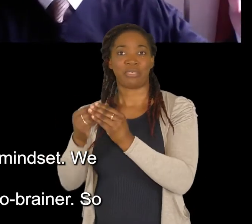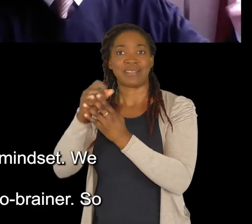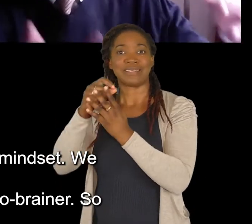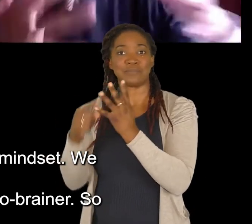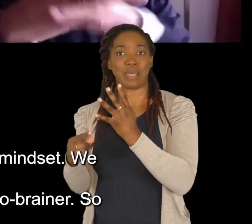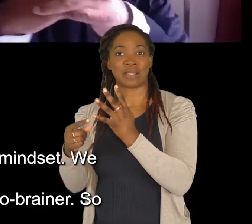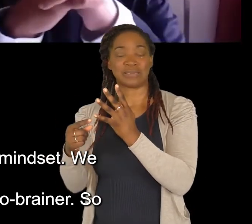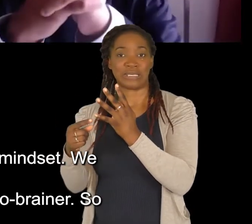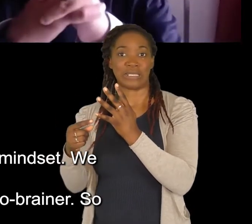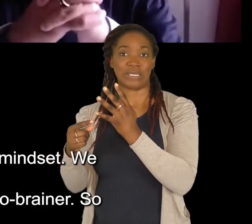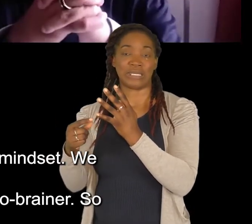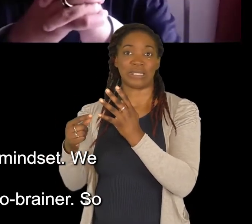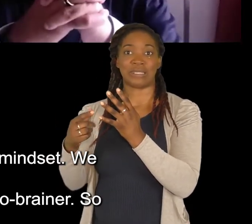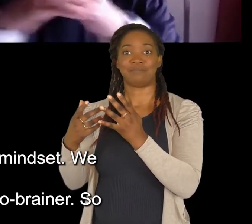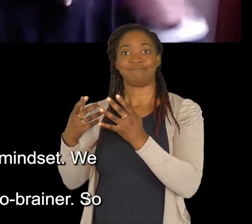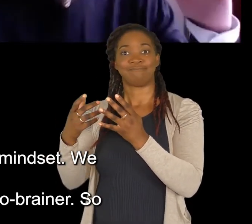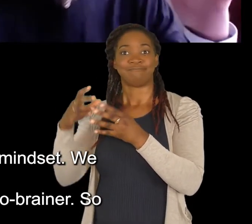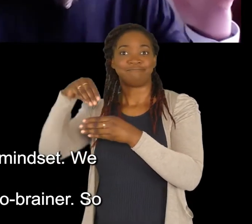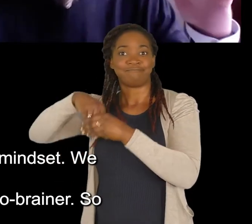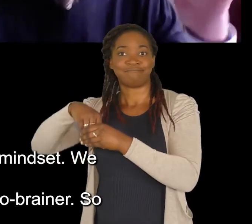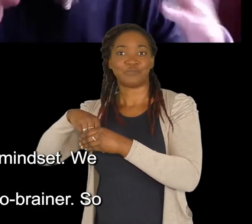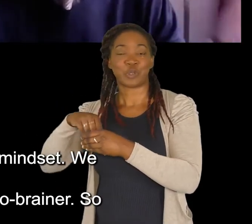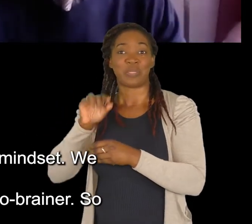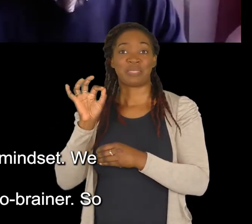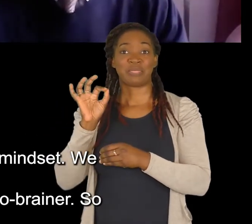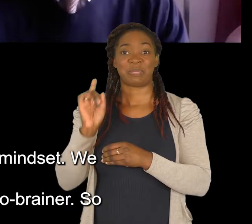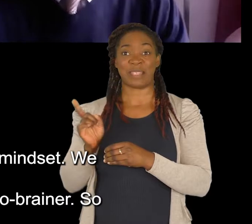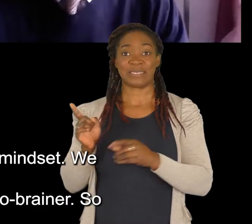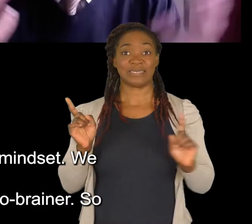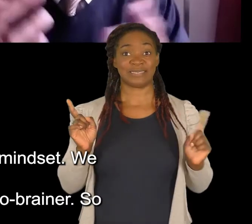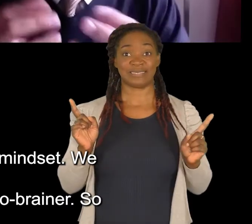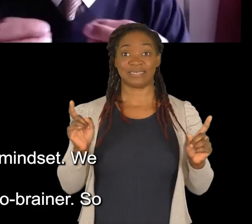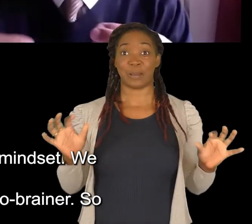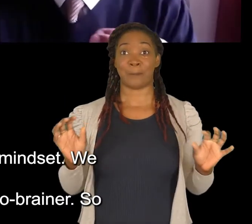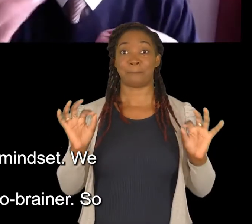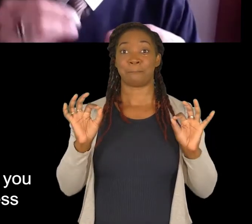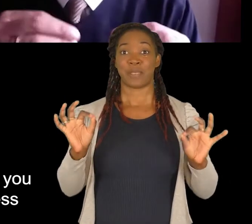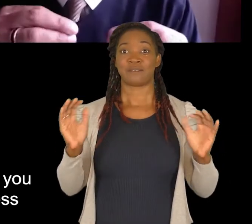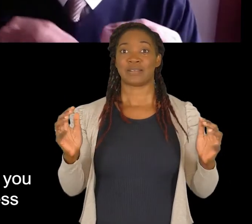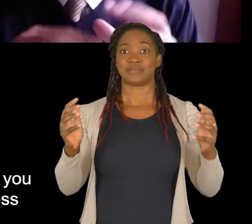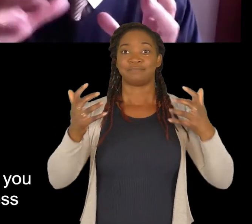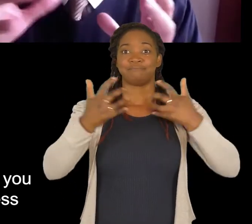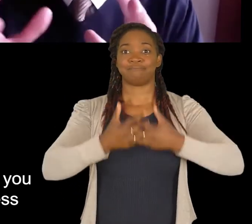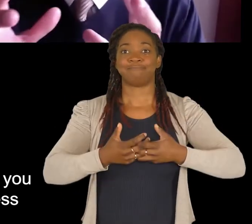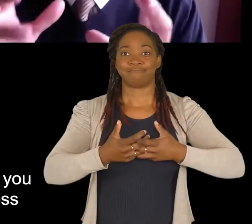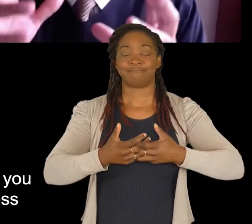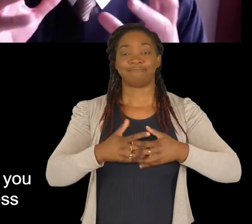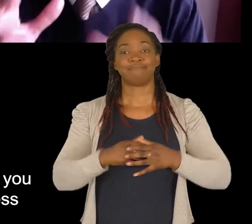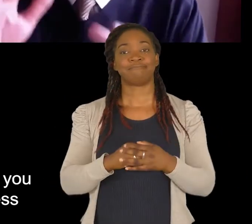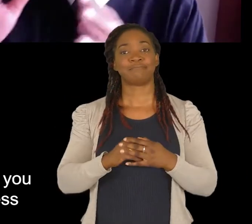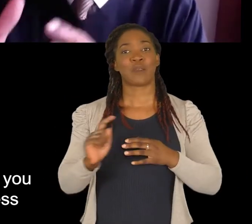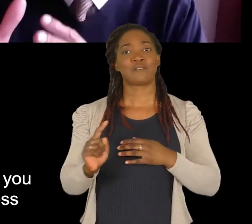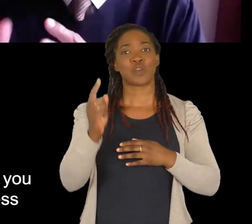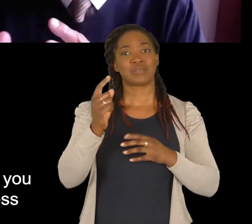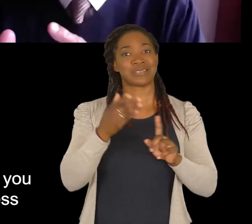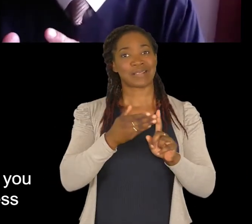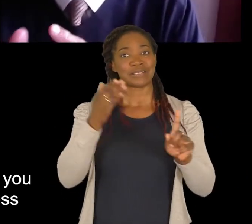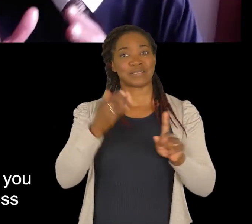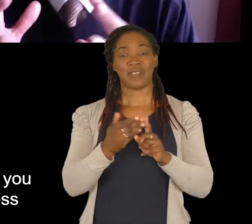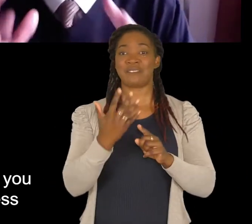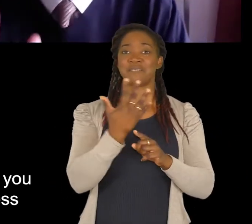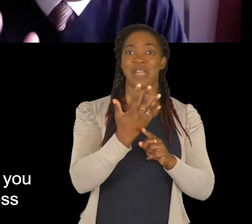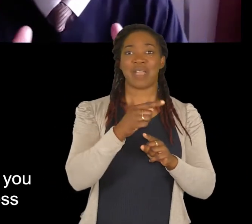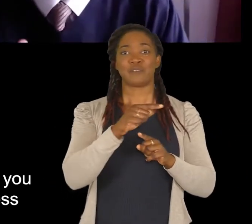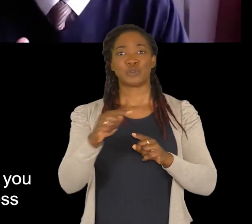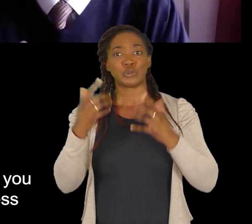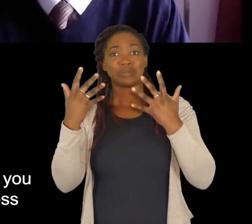something ethical. Perfect fit. So it's a no-brainer, right? So first of all, identify 5 to 10